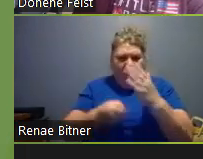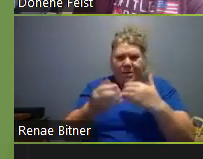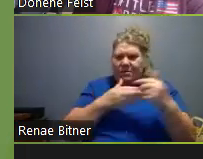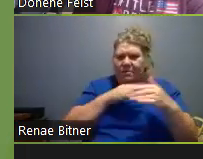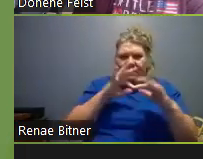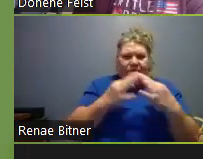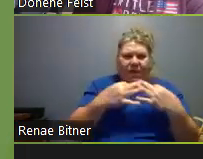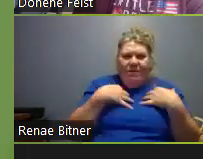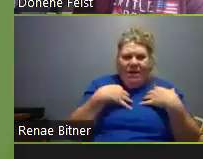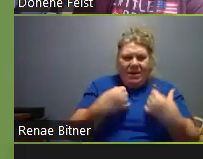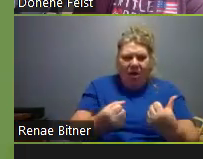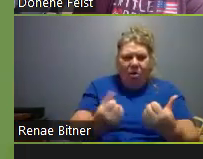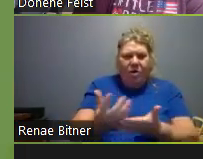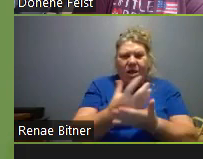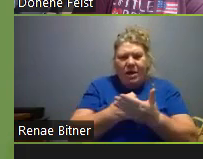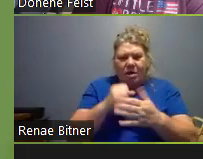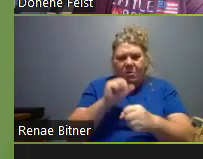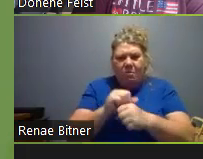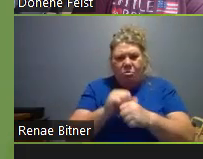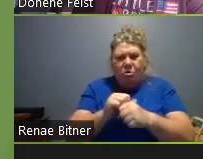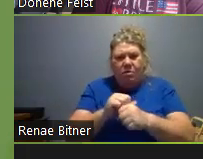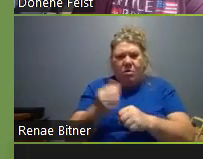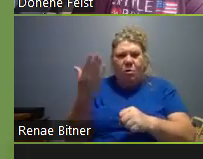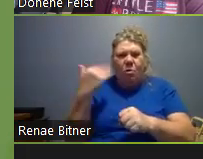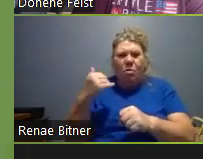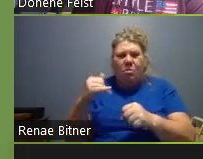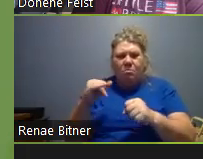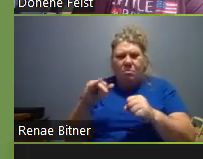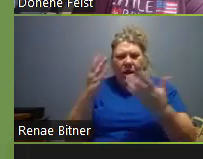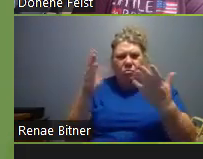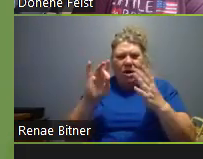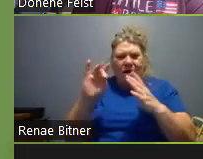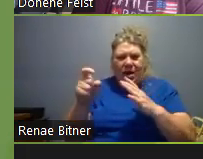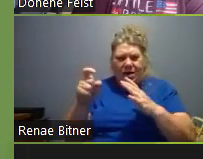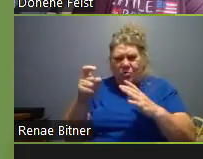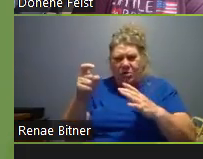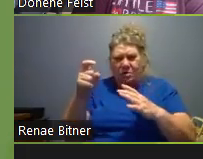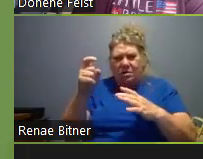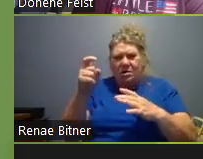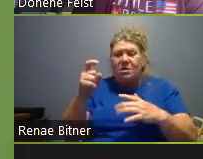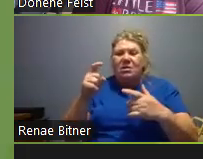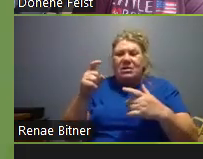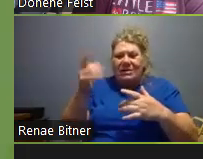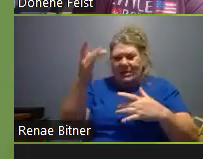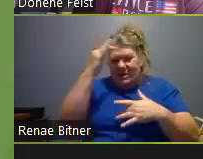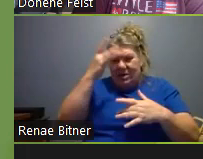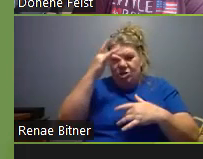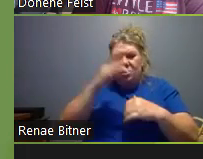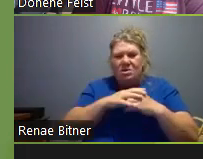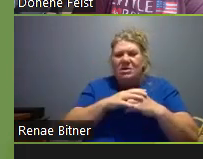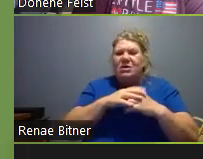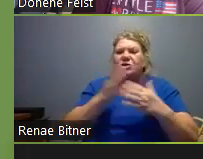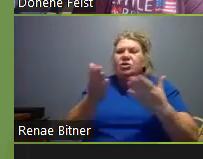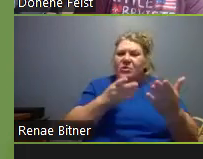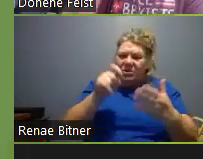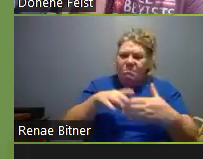or pre-existing condition. And that services need to be flexible as well for families,